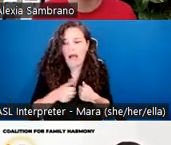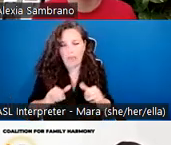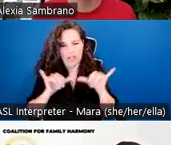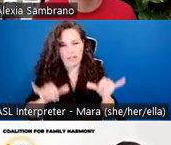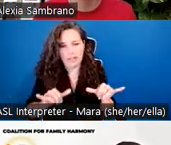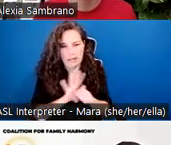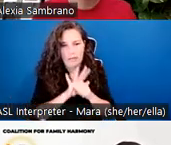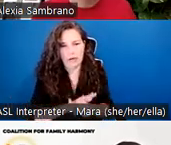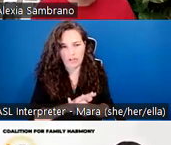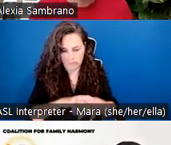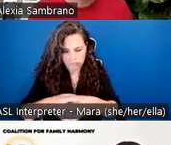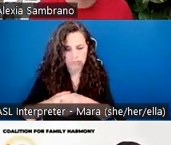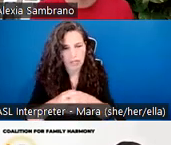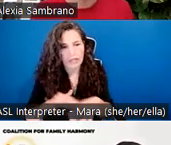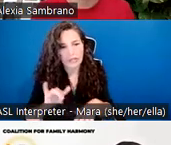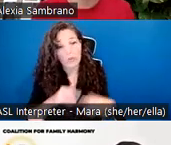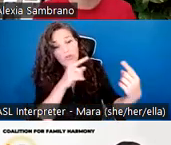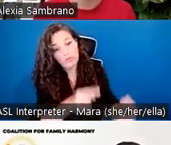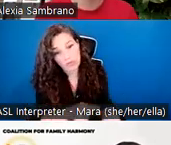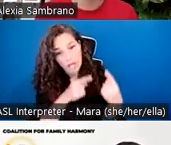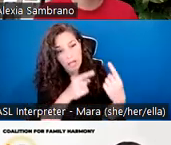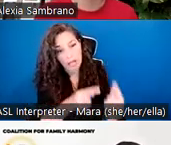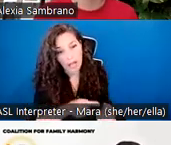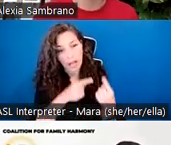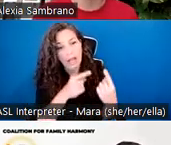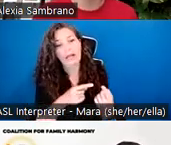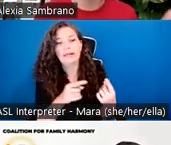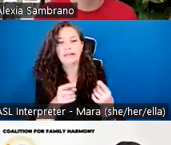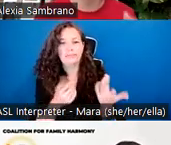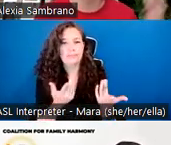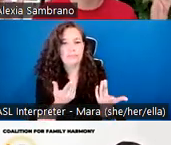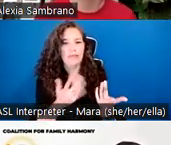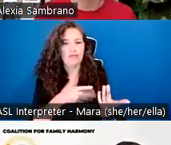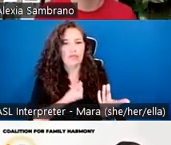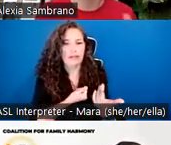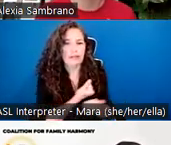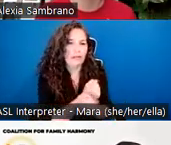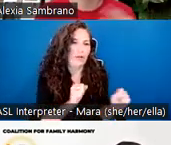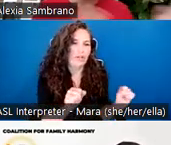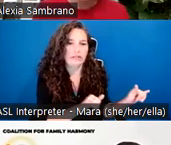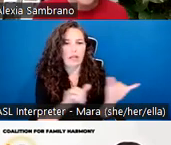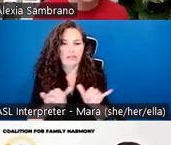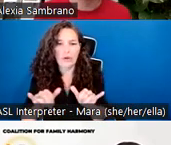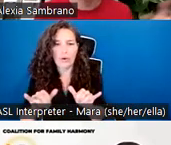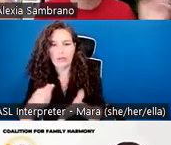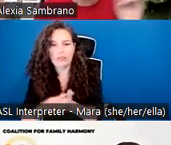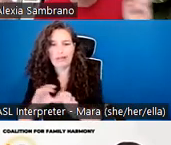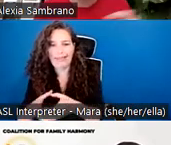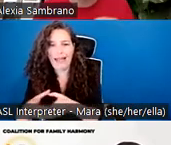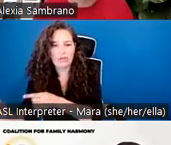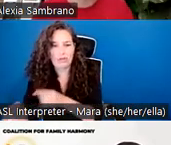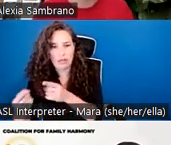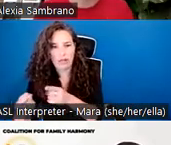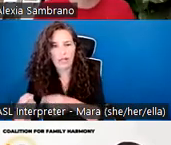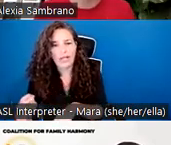struggle for trans liberation is also part of the class struggle. So in the colonized West, the standard for a normal life is not only cisgender, or as close